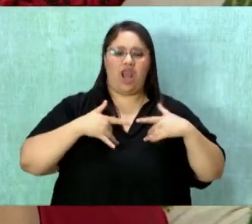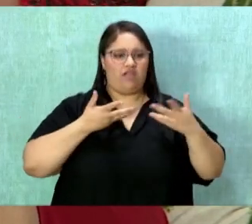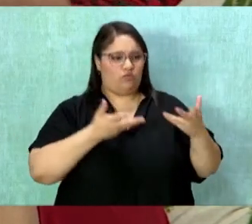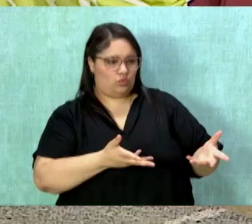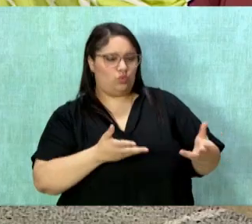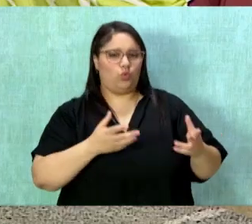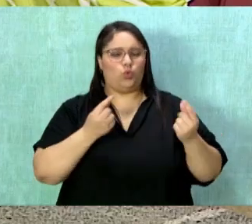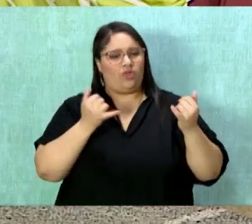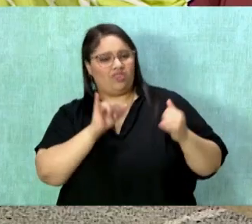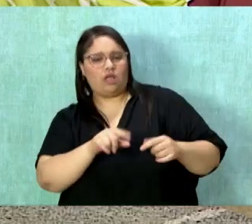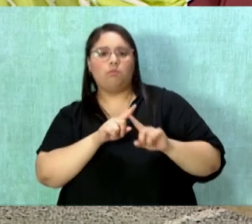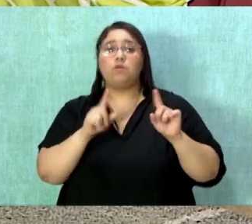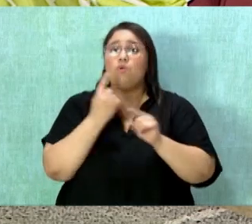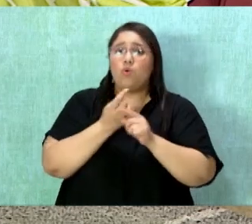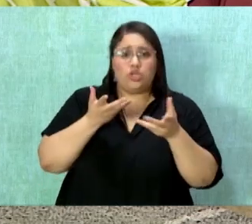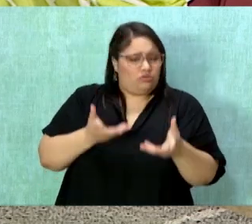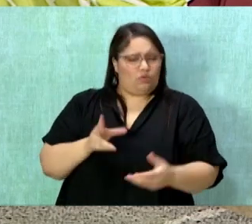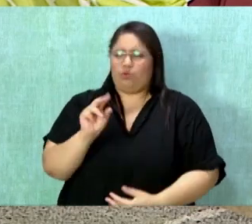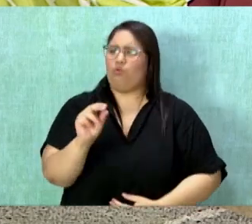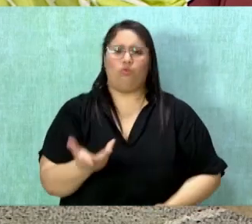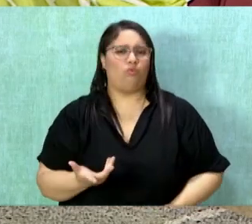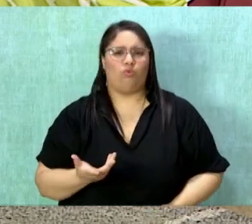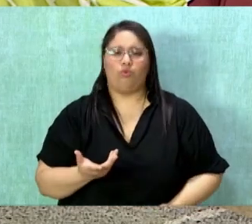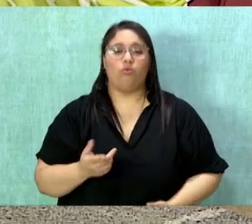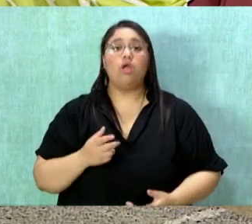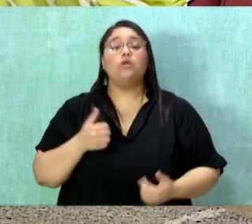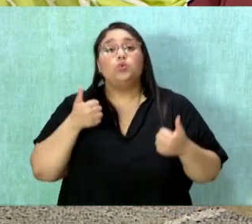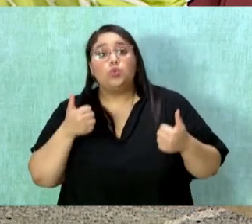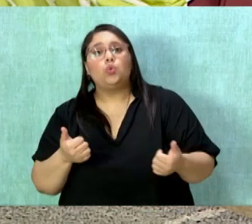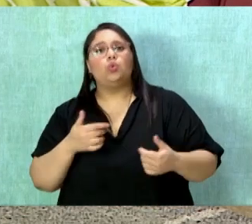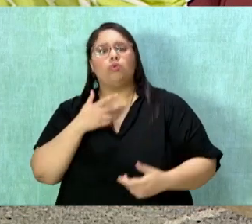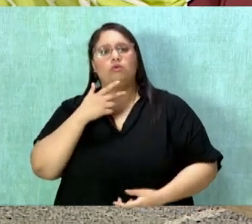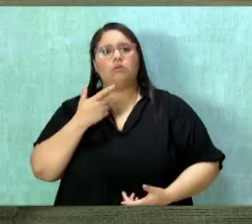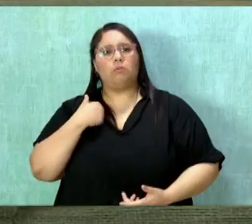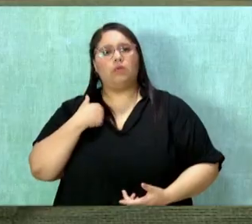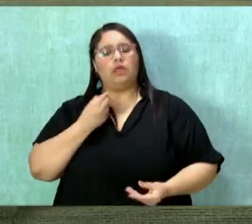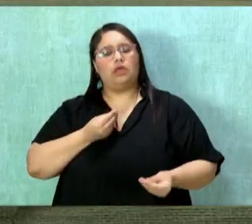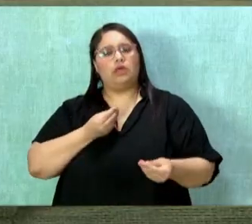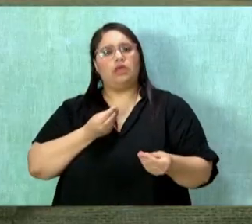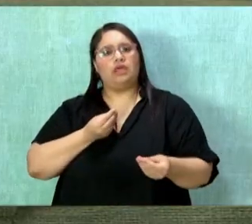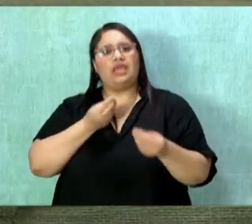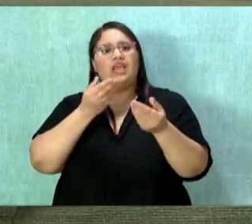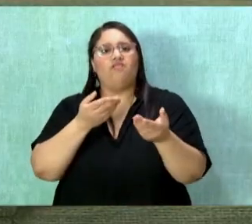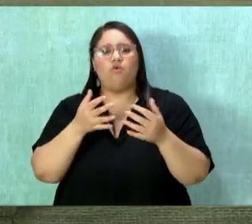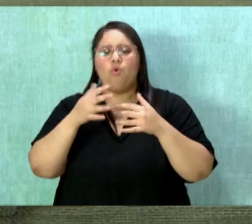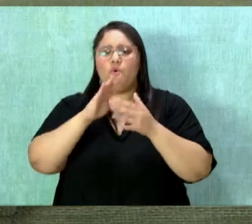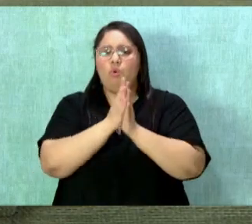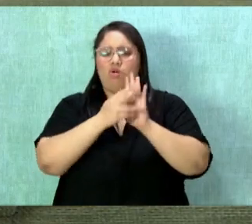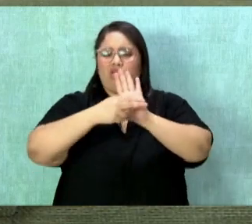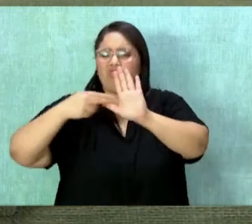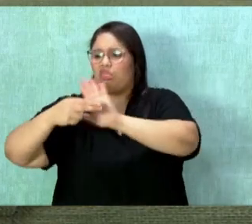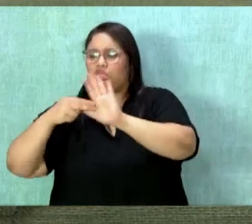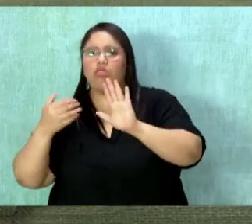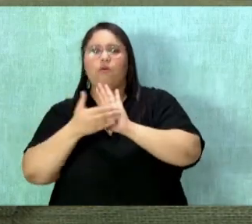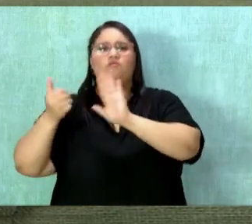do this, but it's not always the case. Yeah. And it's lovely to be able to break stigmas around being